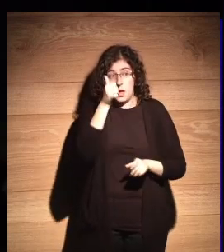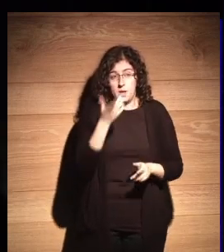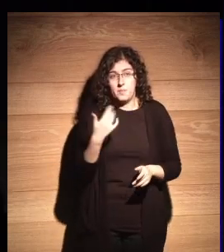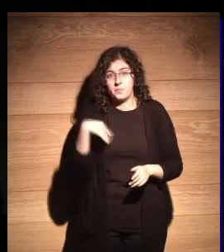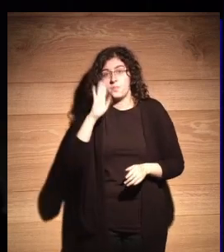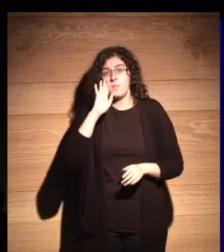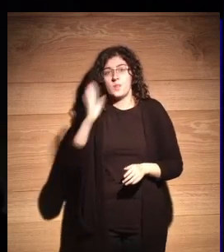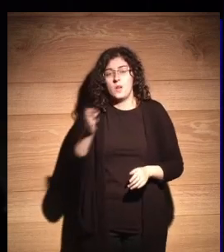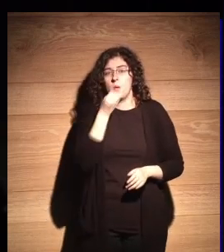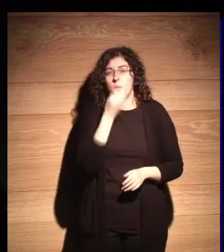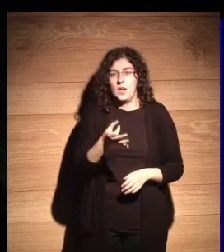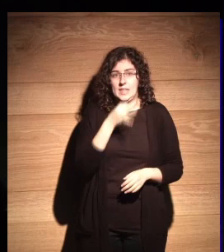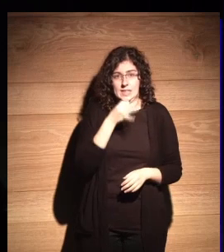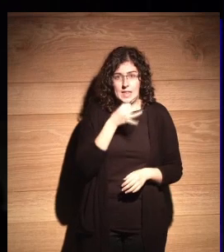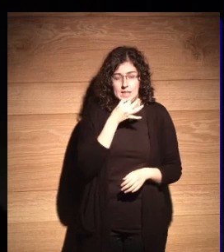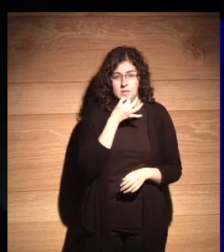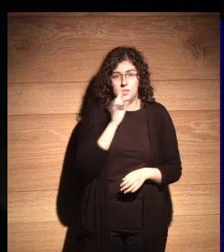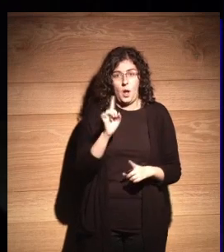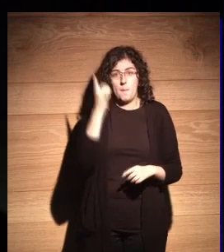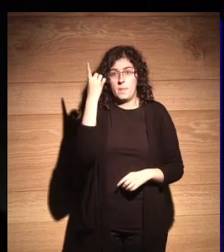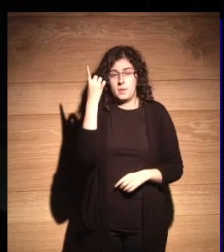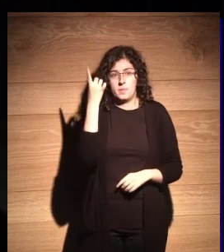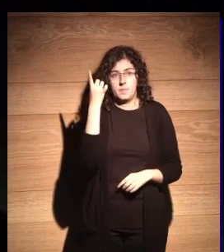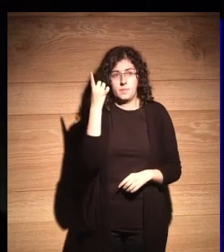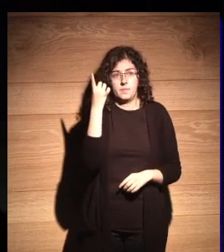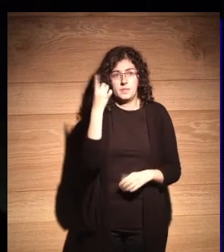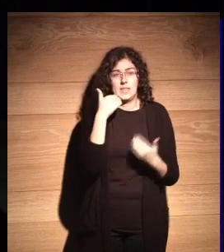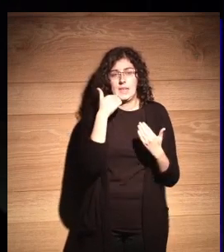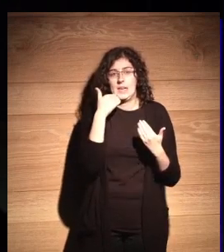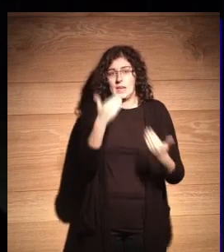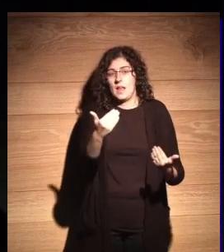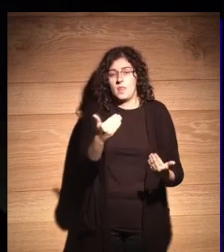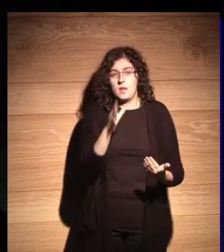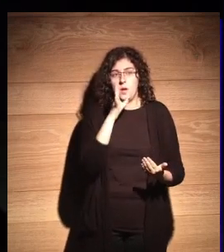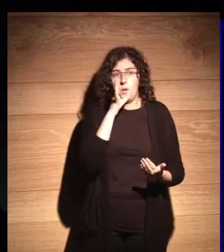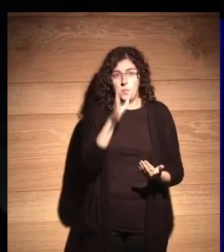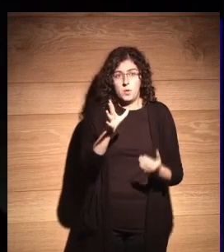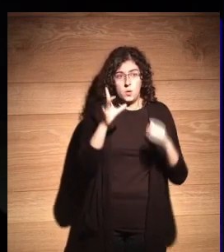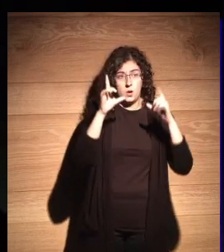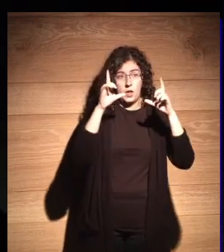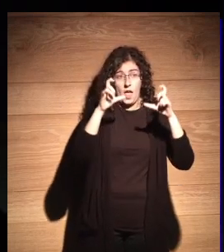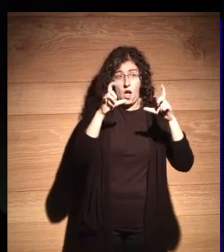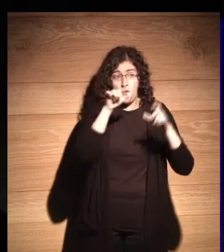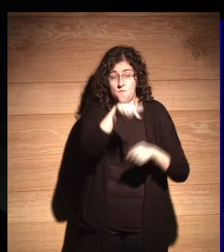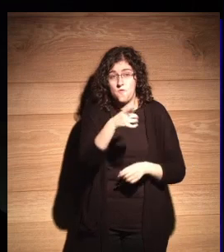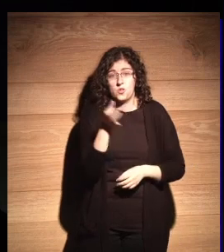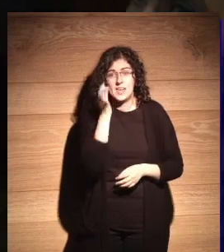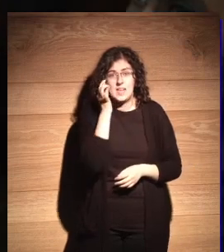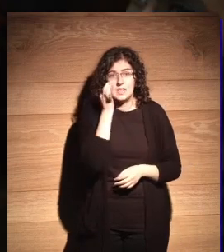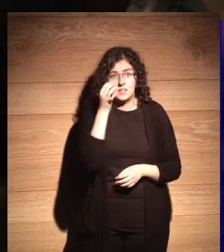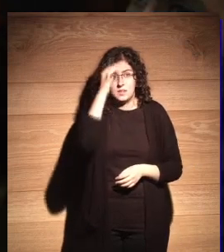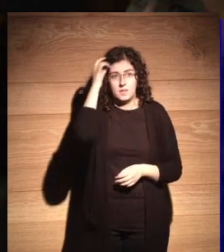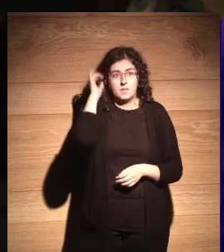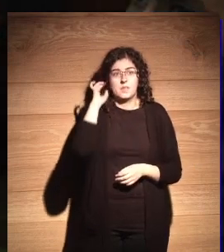Hola, hola, buenas tardes. Primero, Hi, good afternoon. First of all, I would like to thank you very much for